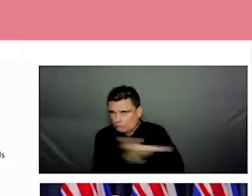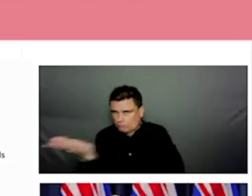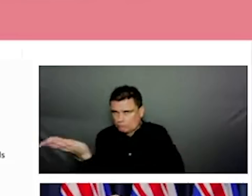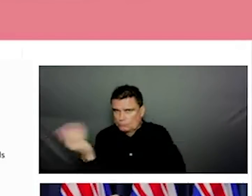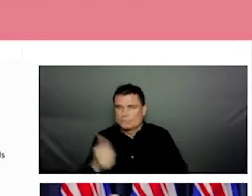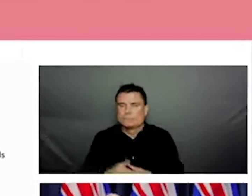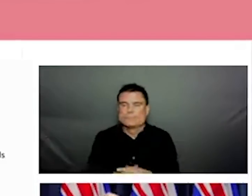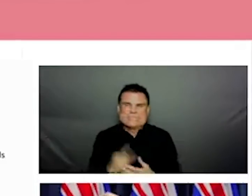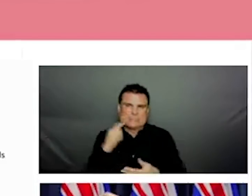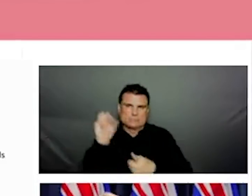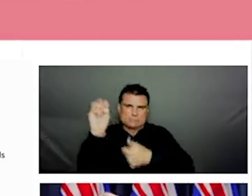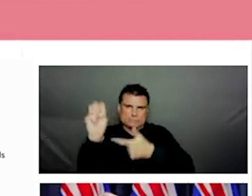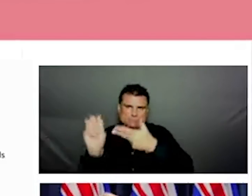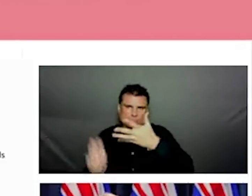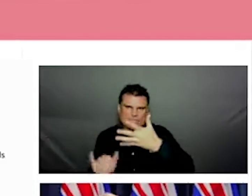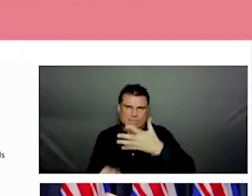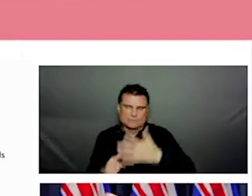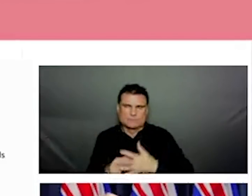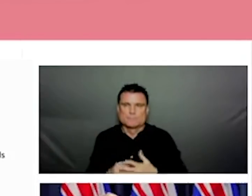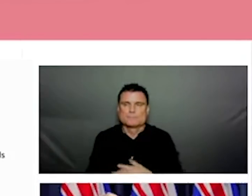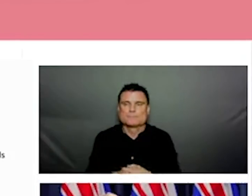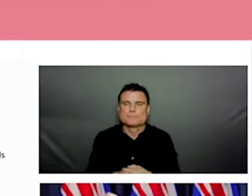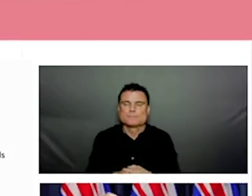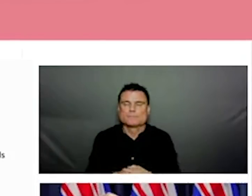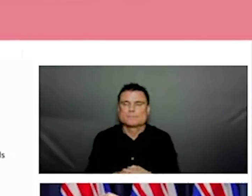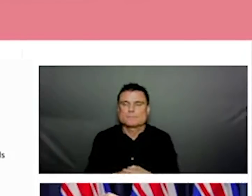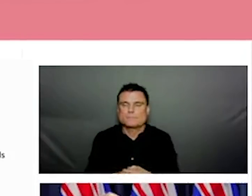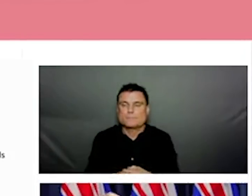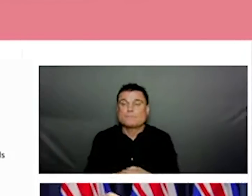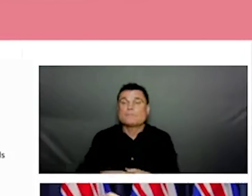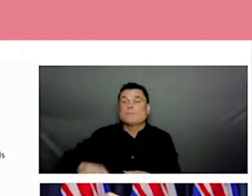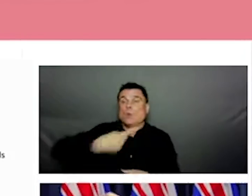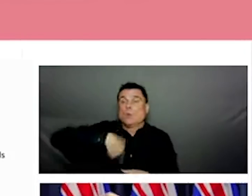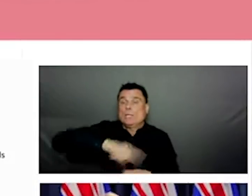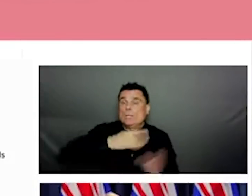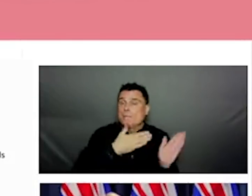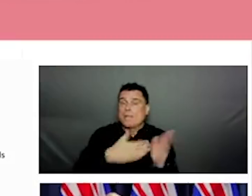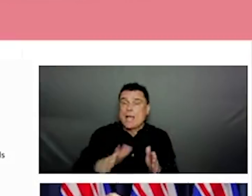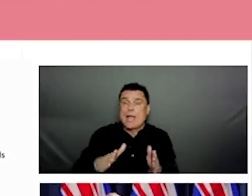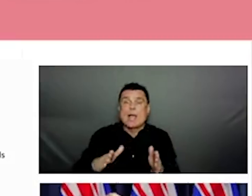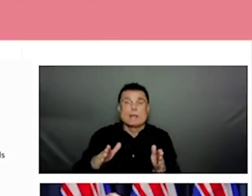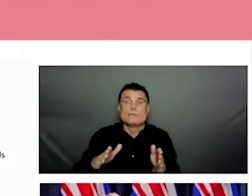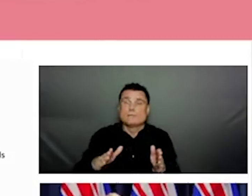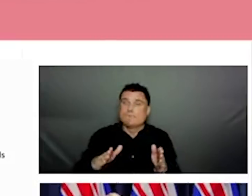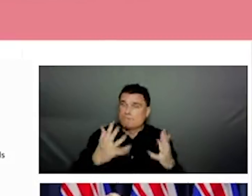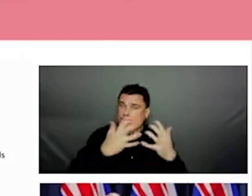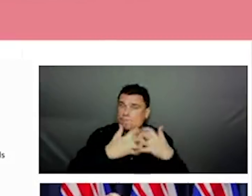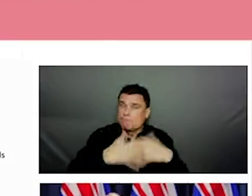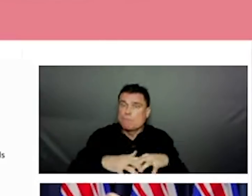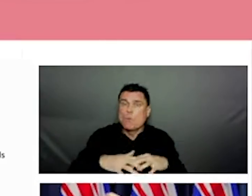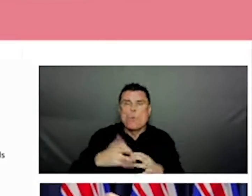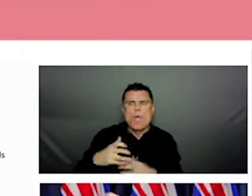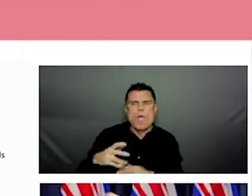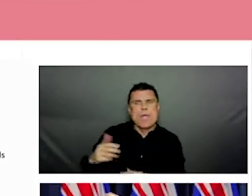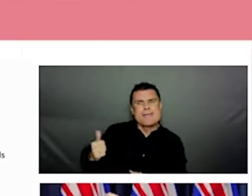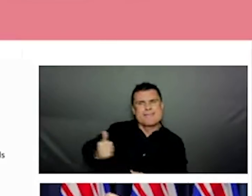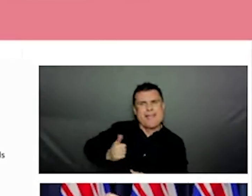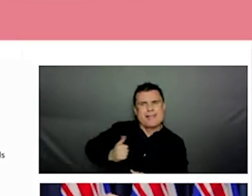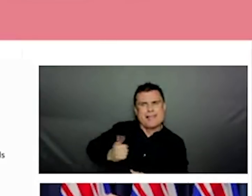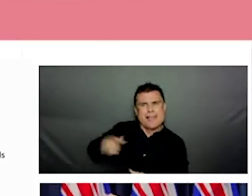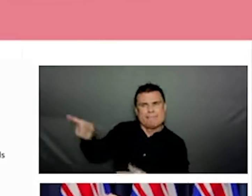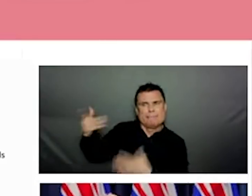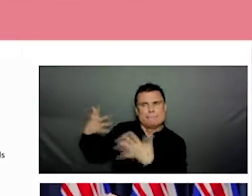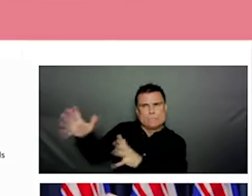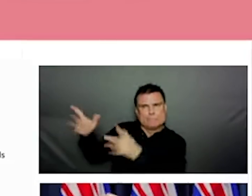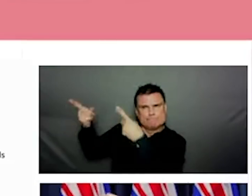that Canada has in place with both Pfizer and with Moderna, as well